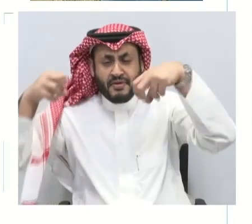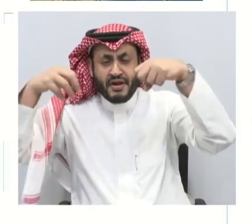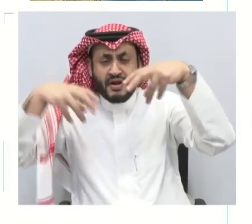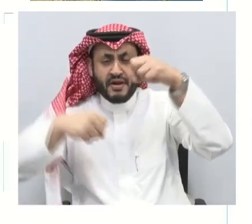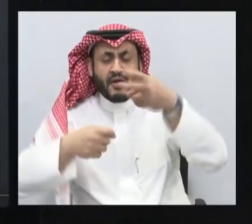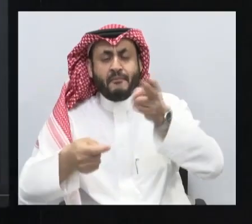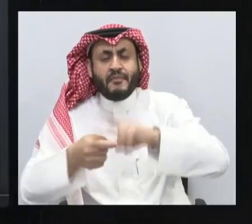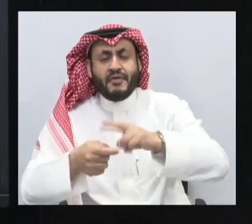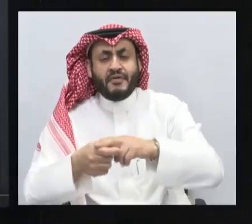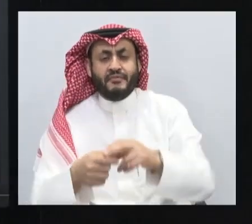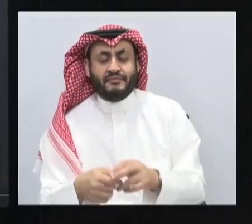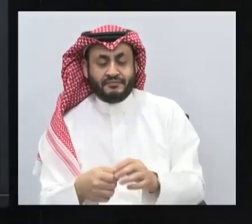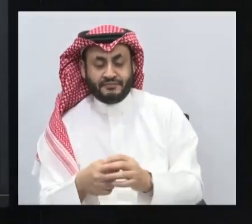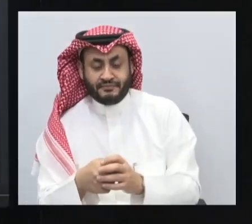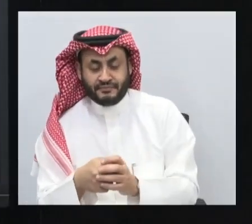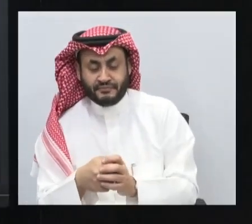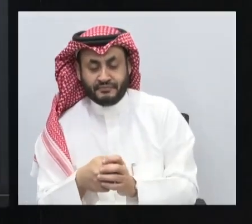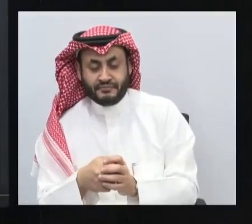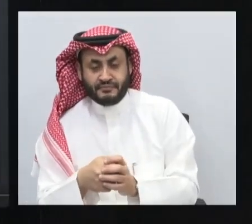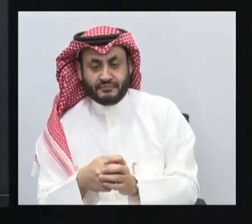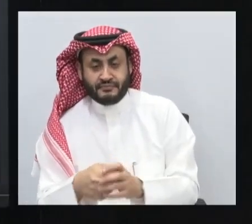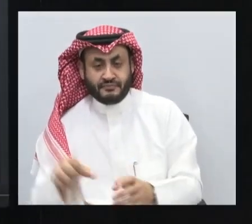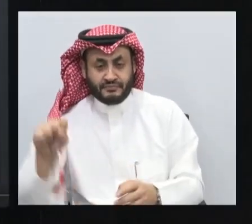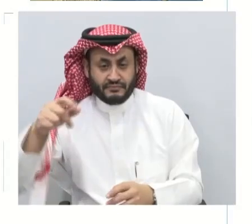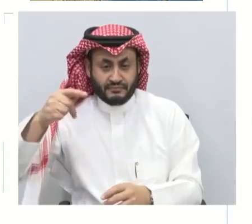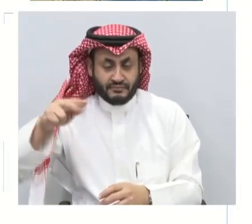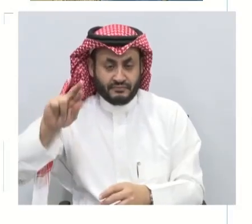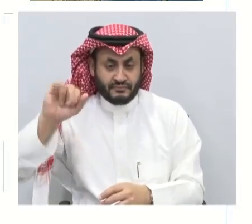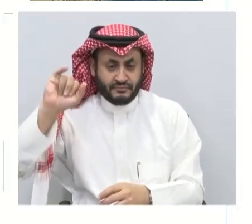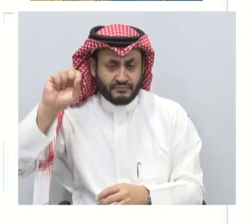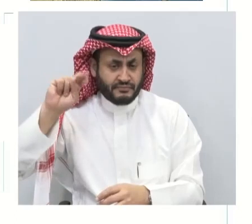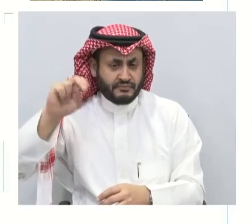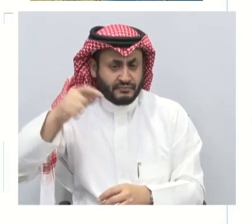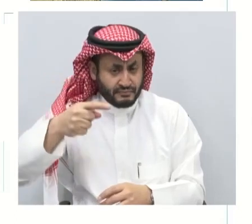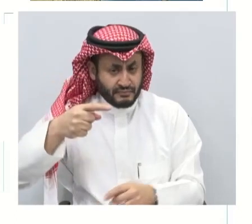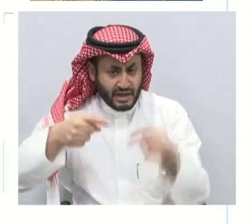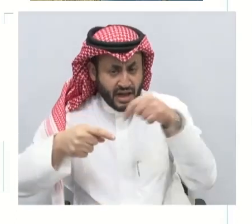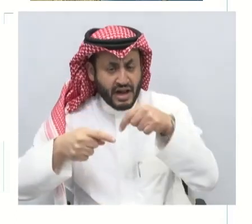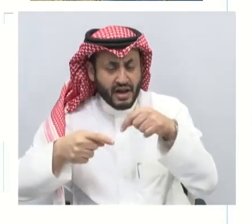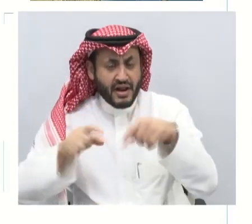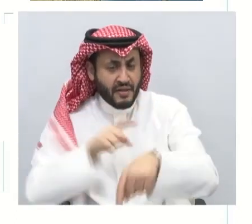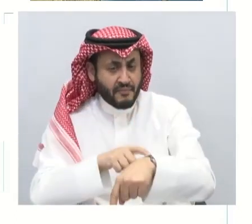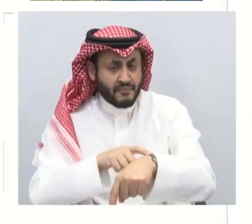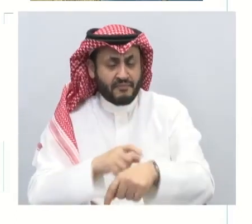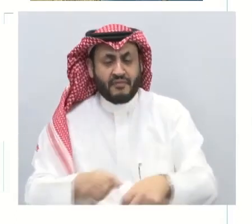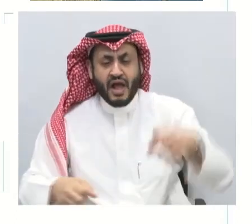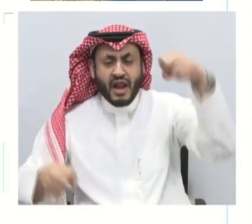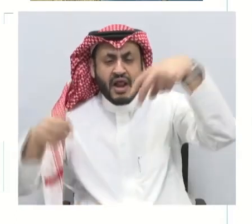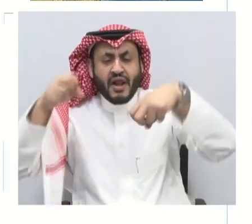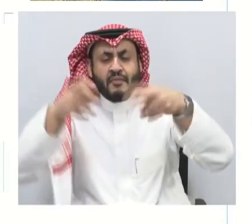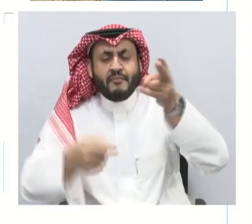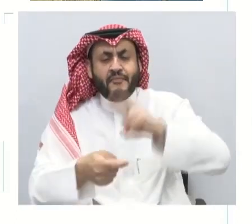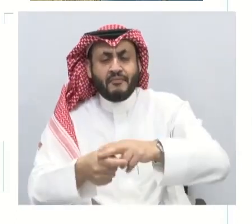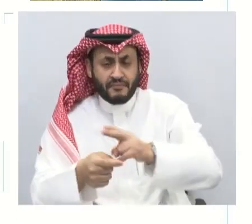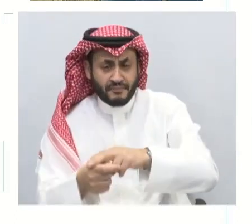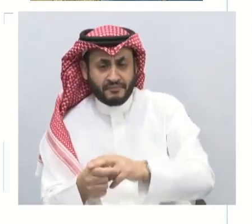the broadcaster is telling us, do you think that during spring time, the season of spring, do you think